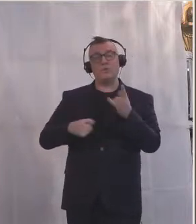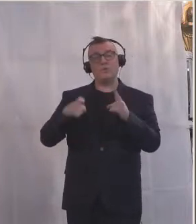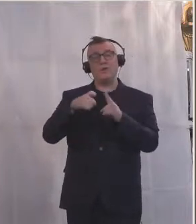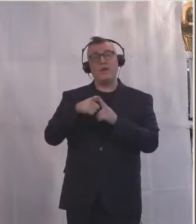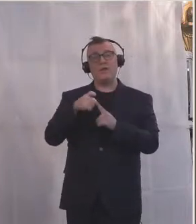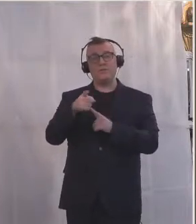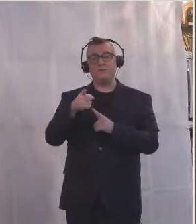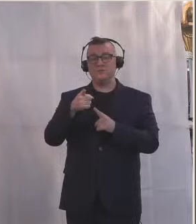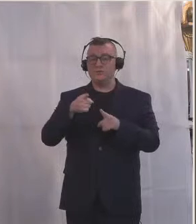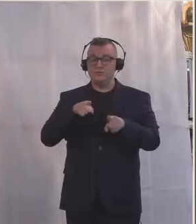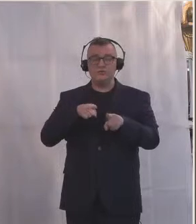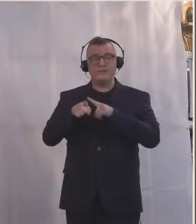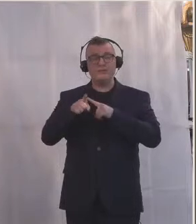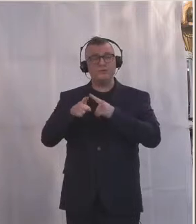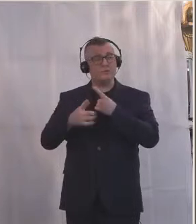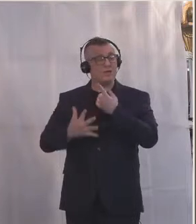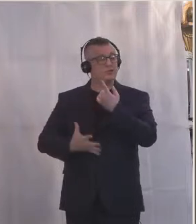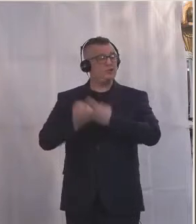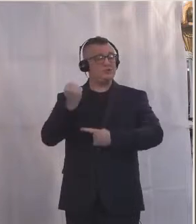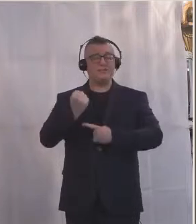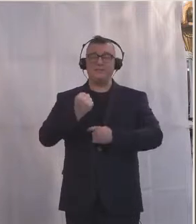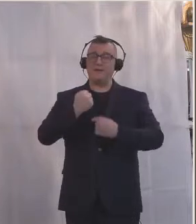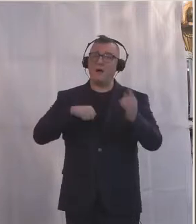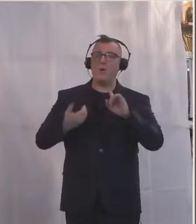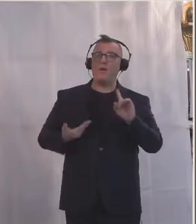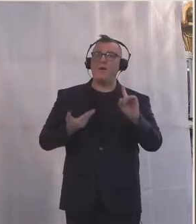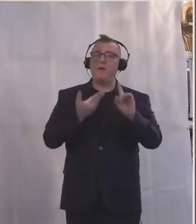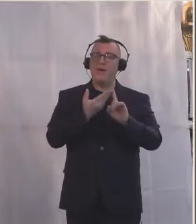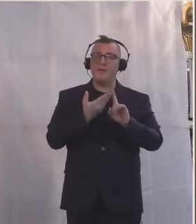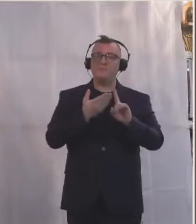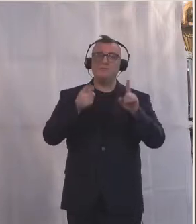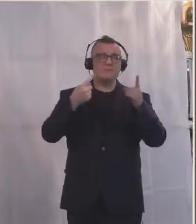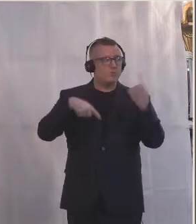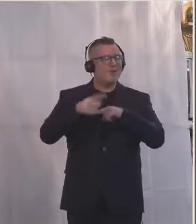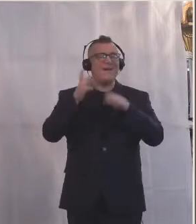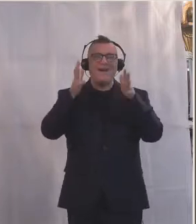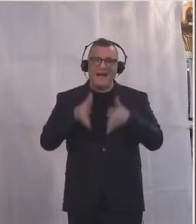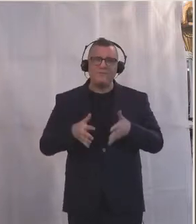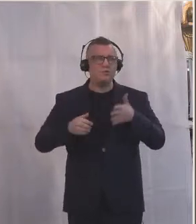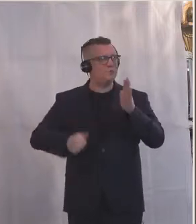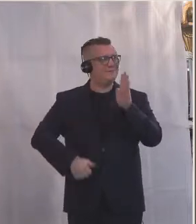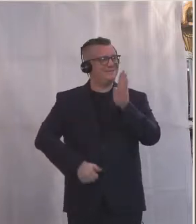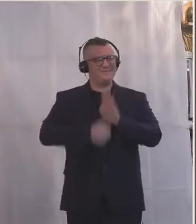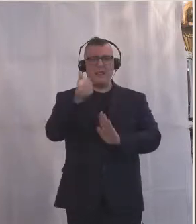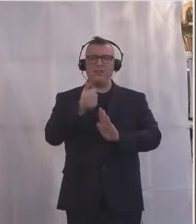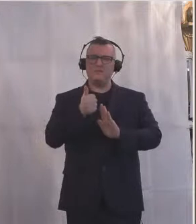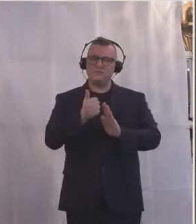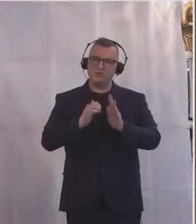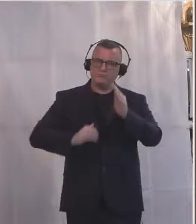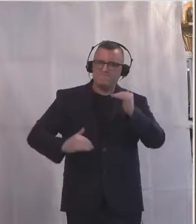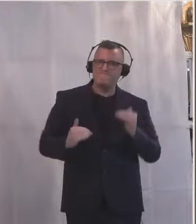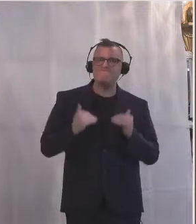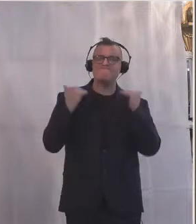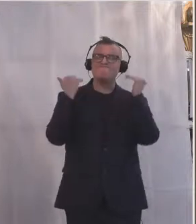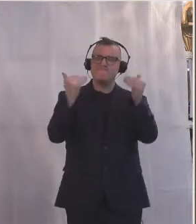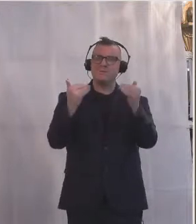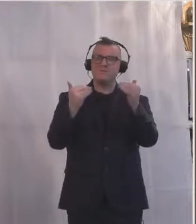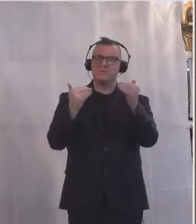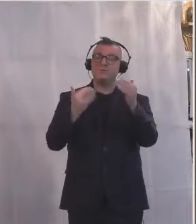fulfil our innovation ambitions, we need the skills to be able to fulfil those